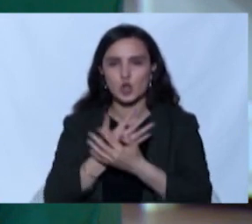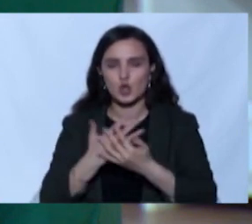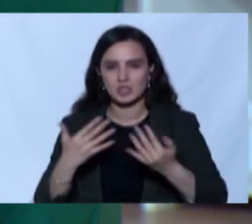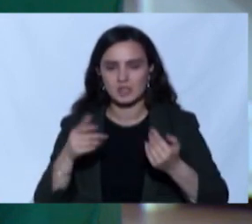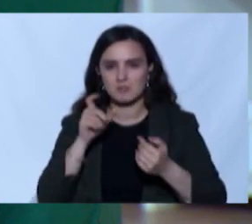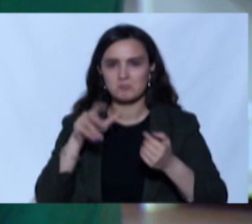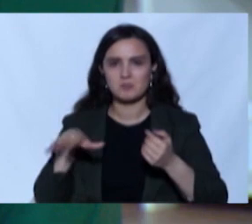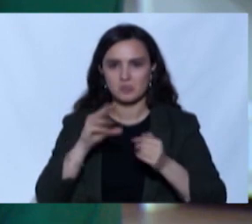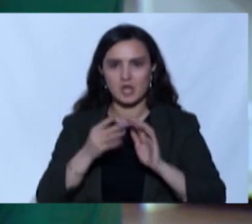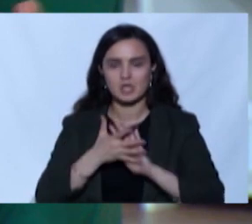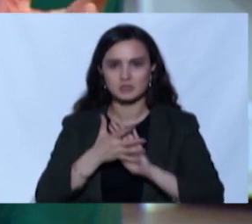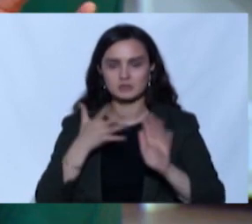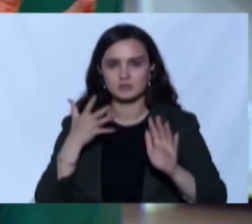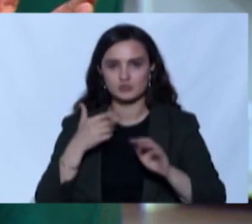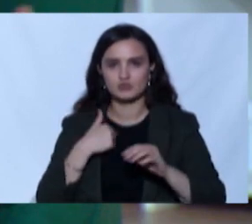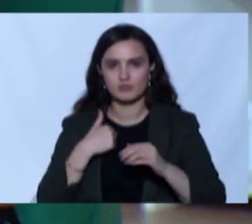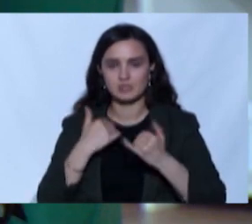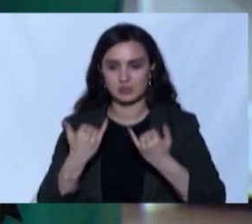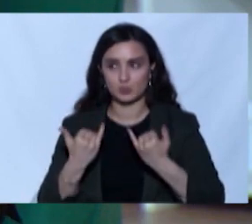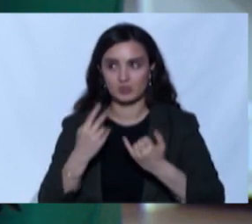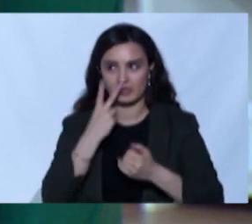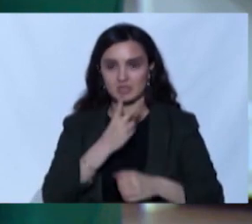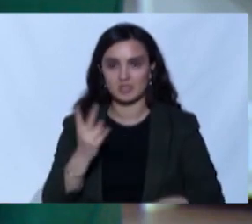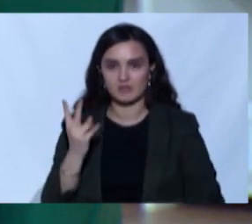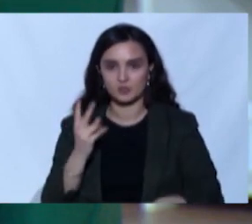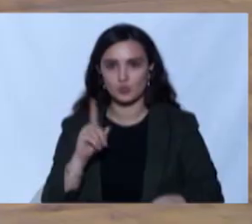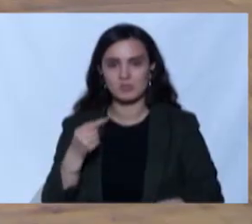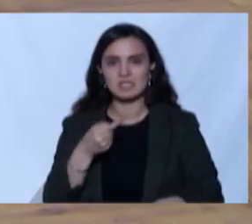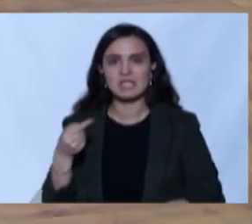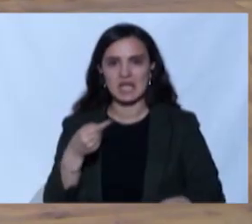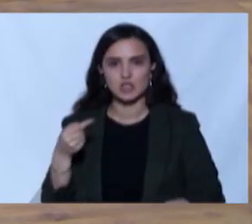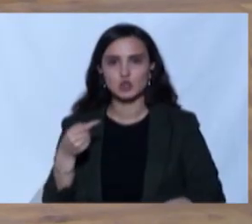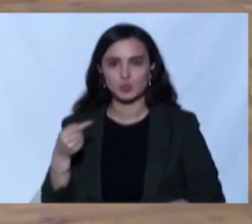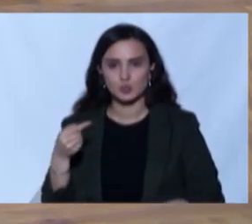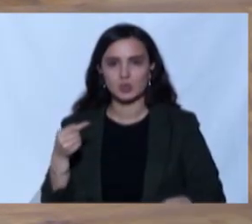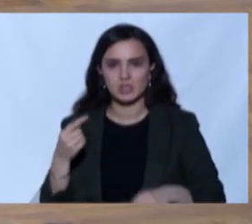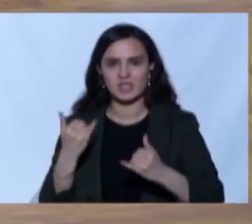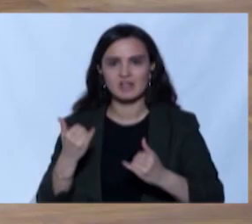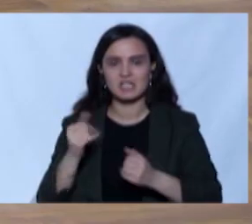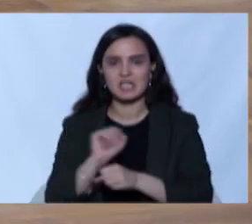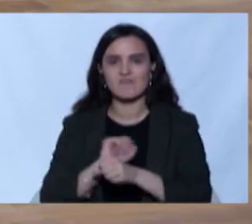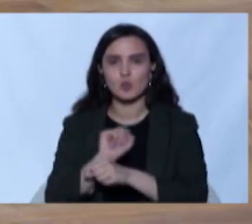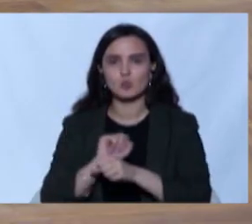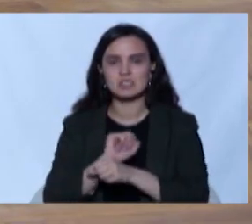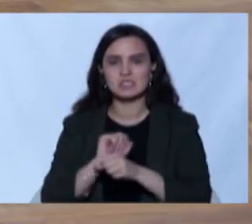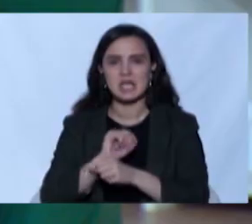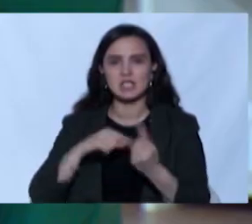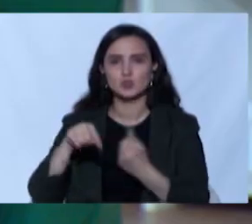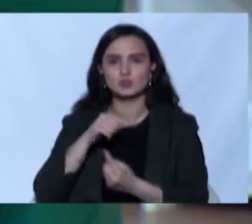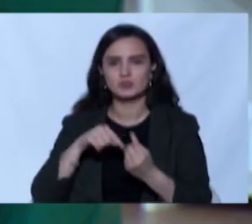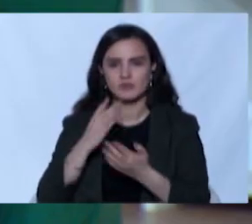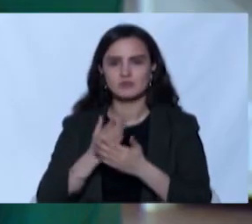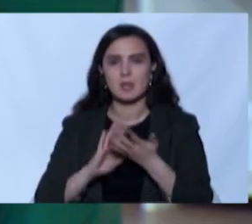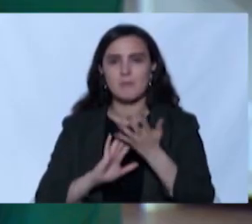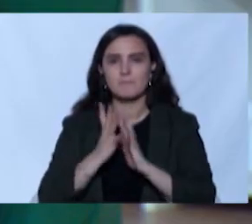fully understand. And we can even see today the negative consequences of the Industrial Revolution. You have a planet which